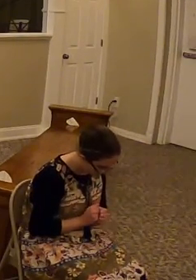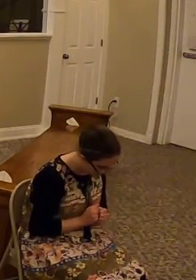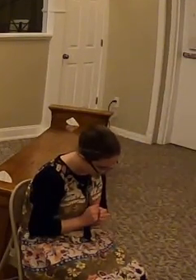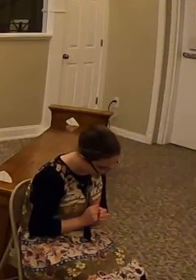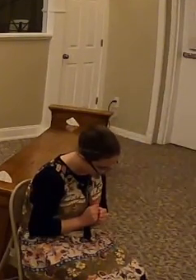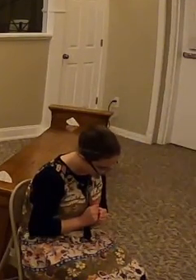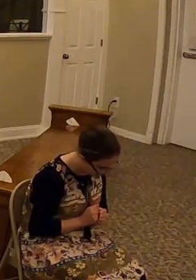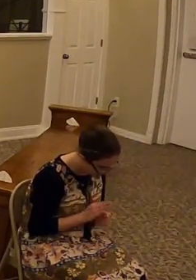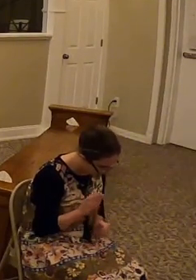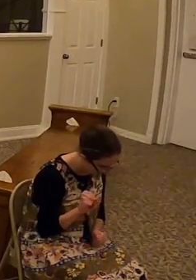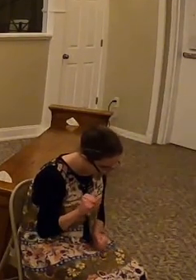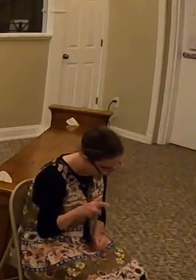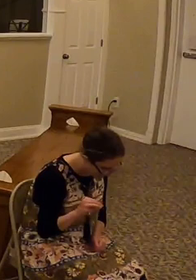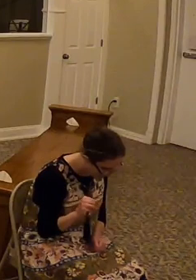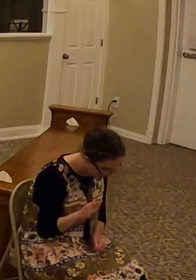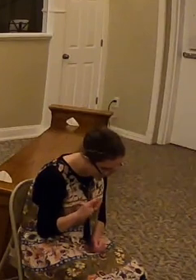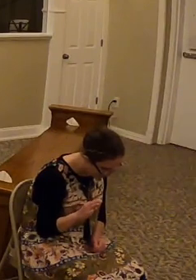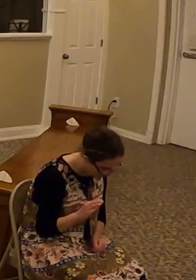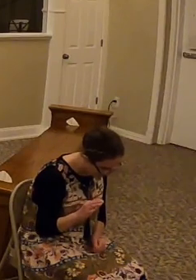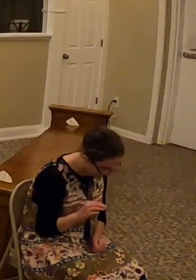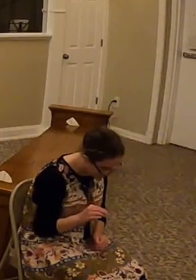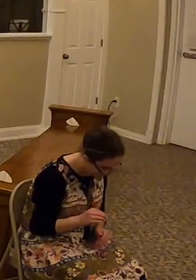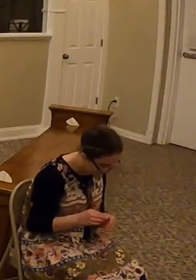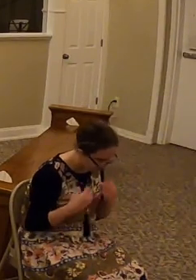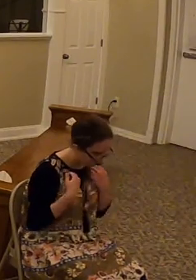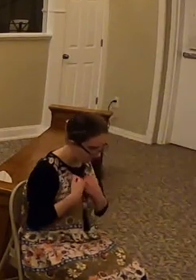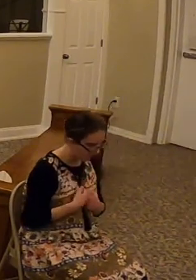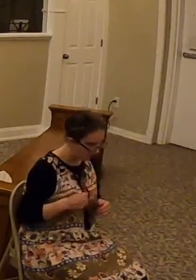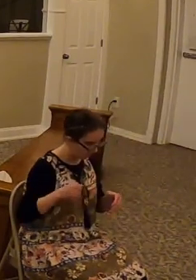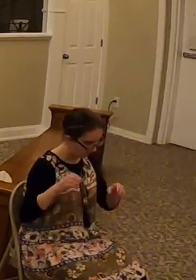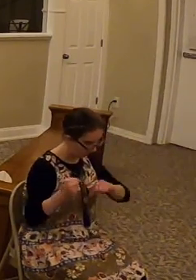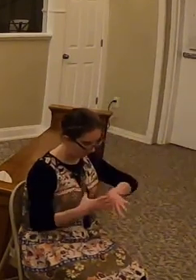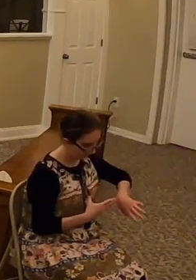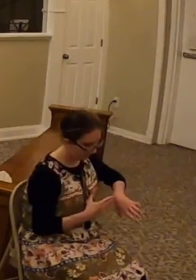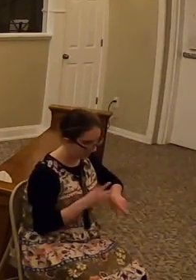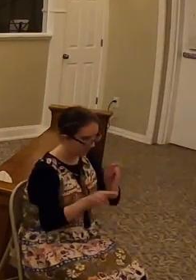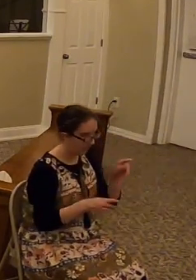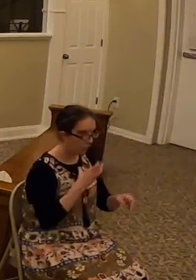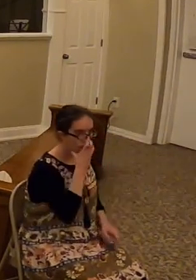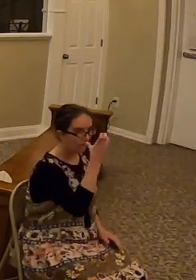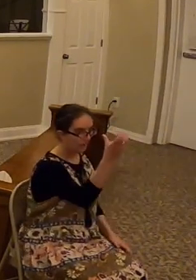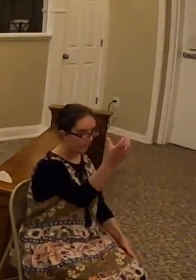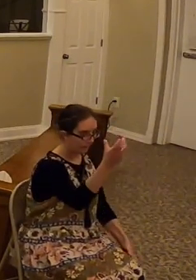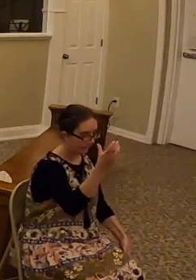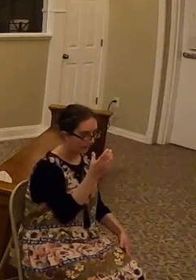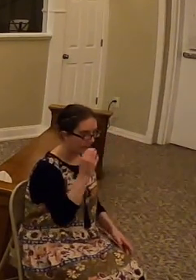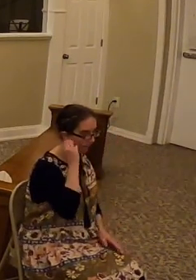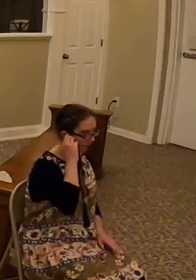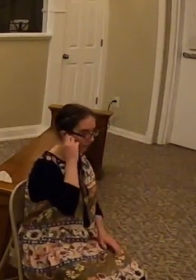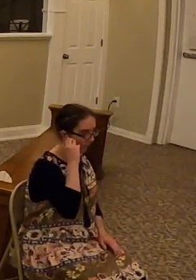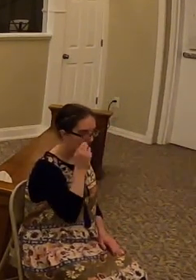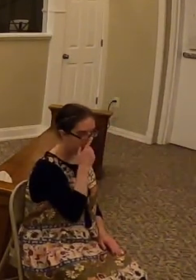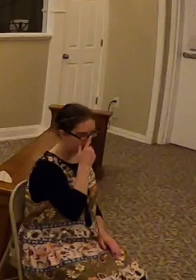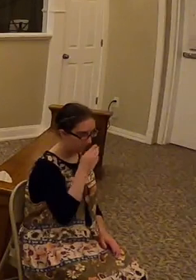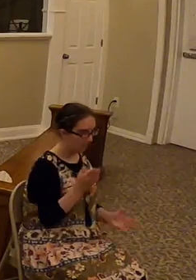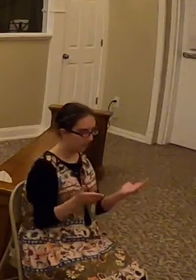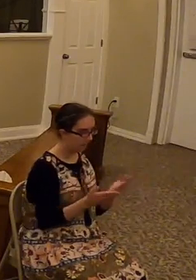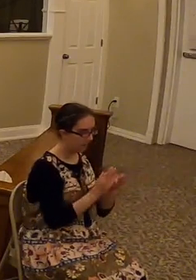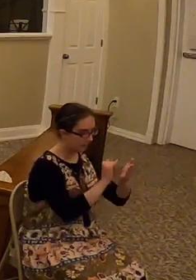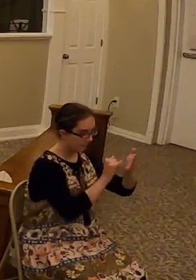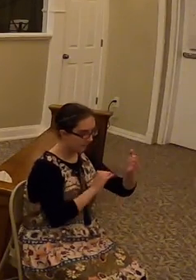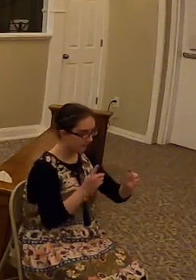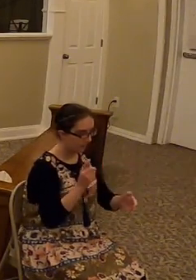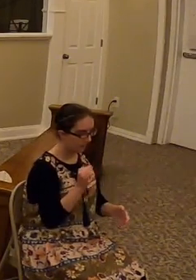apostles, Barnabas and Paul, heard of, they rent their clothes and ran out in among the people crying out. Now, here's the